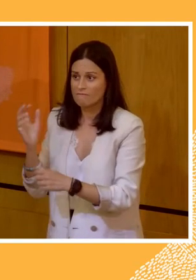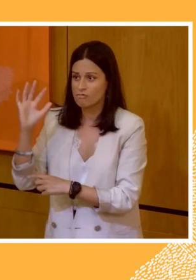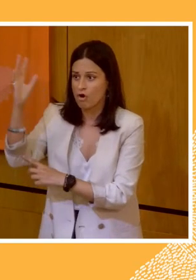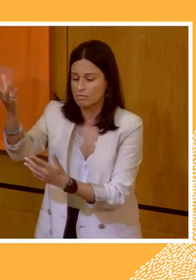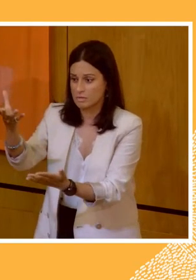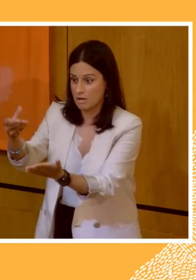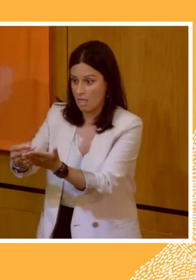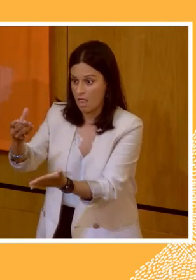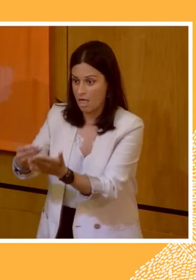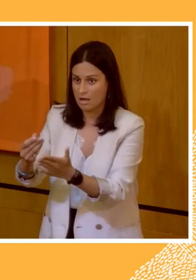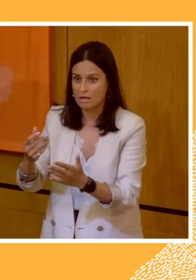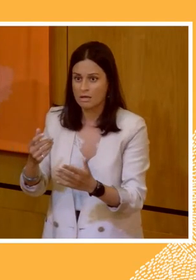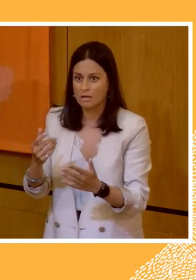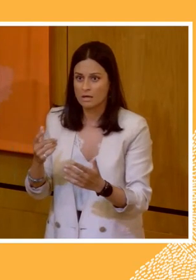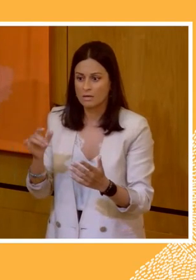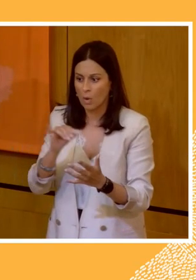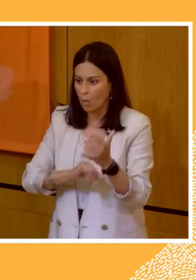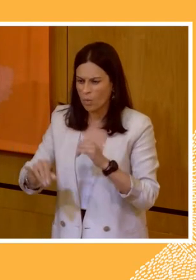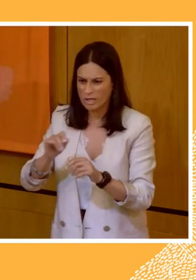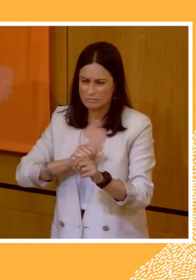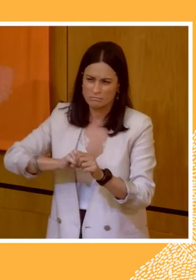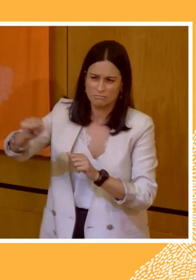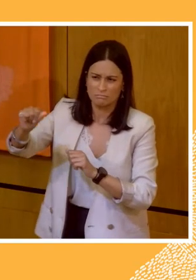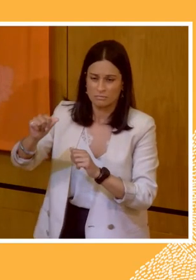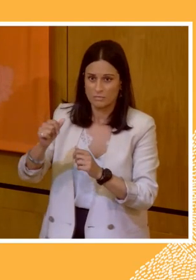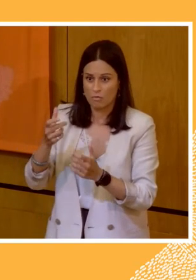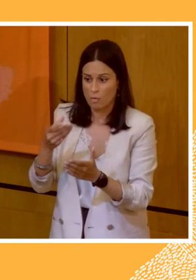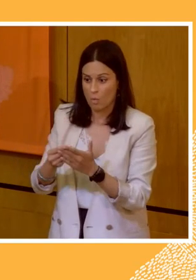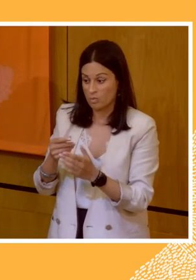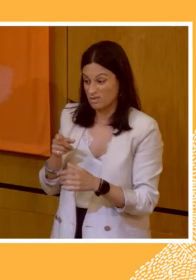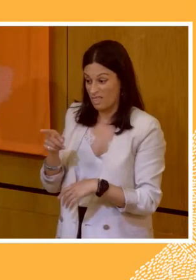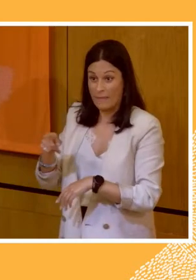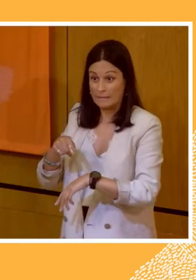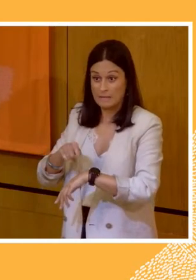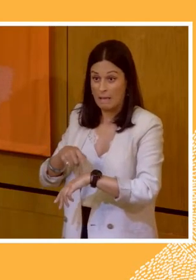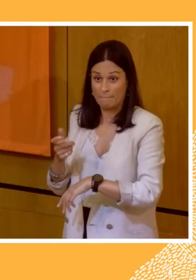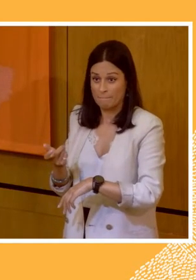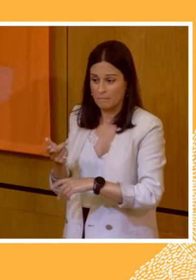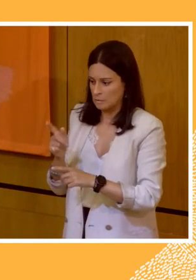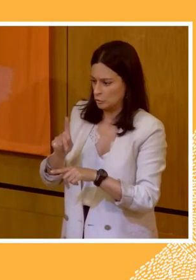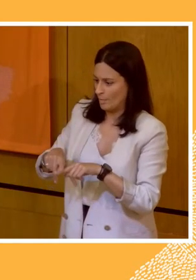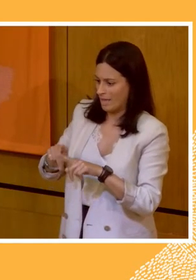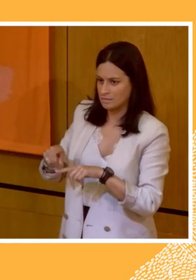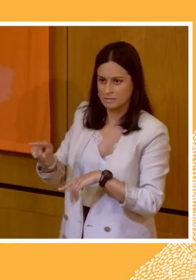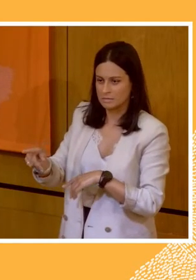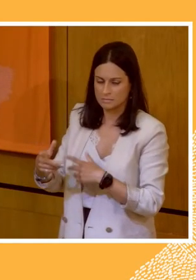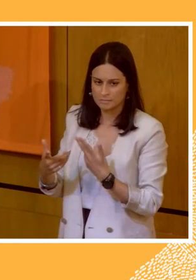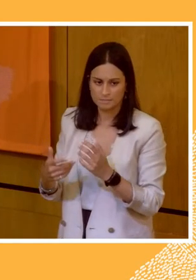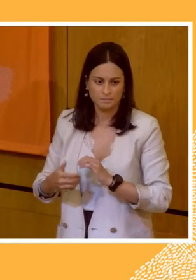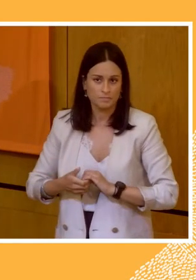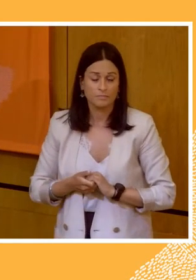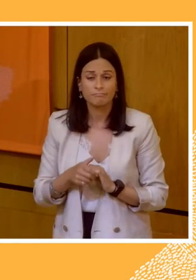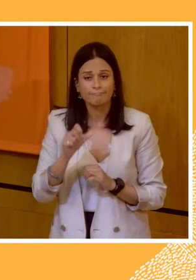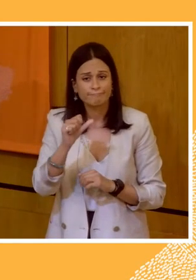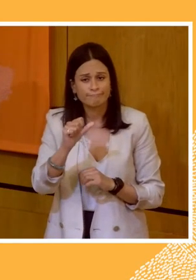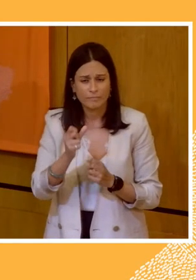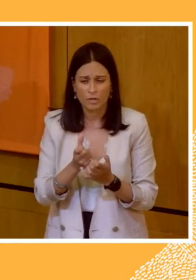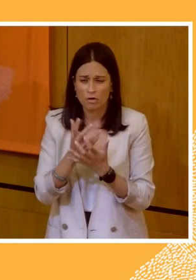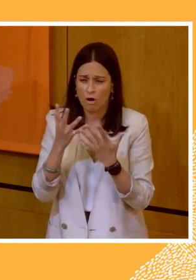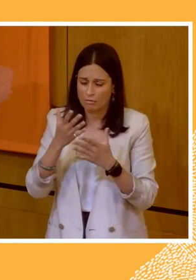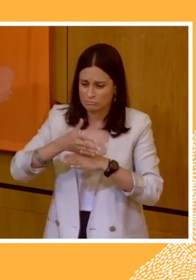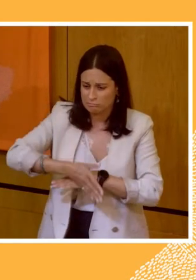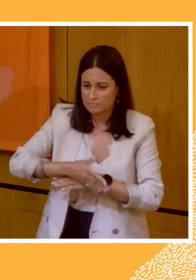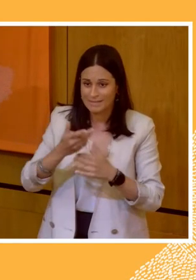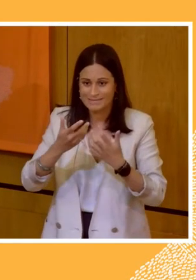Like, the best recorder you've got is the one that's on you at that moment in time. It's the cliche for field recordists, but so yes, we go to a lot of effort,